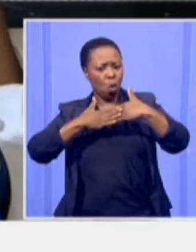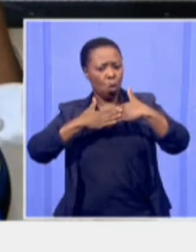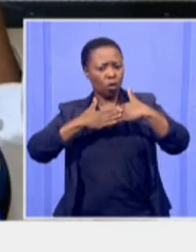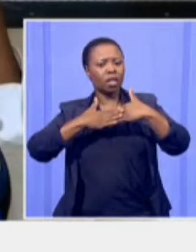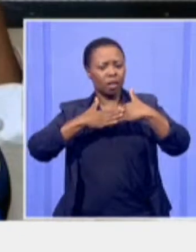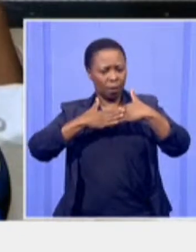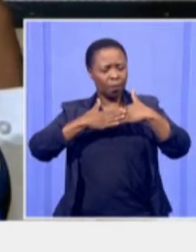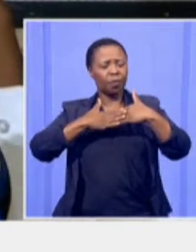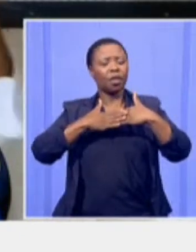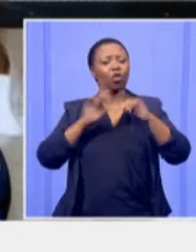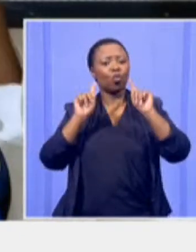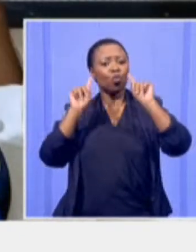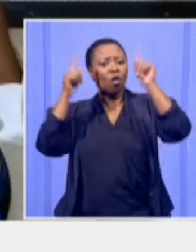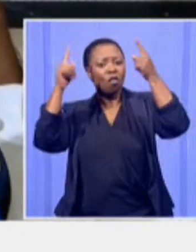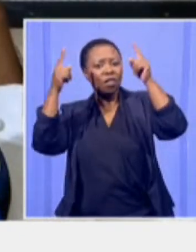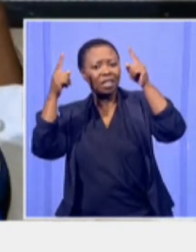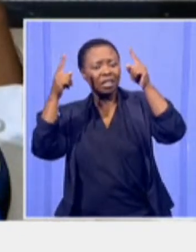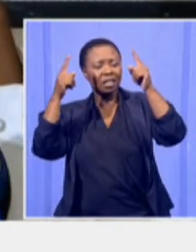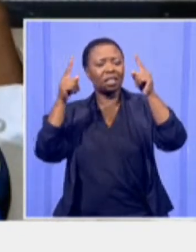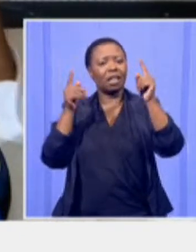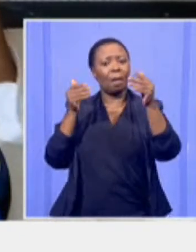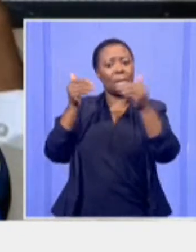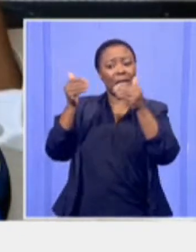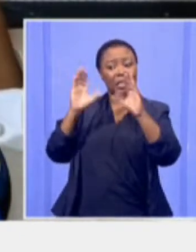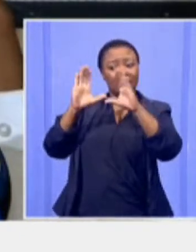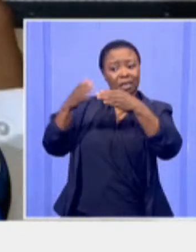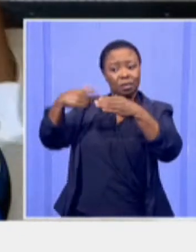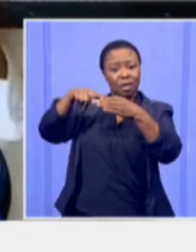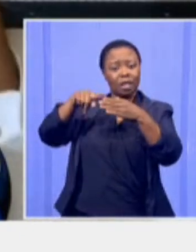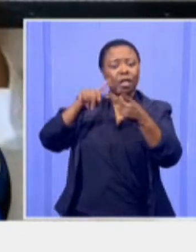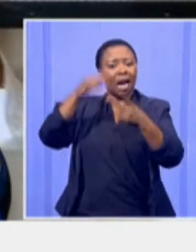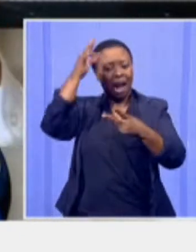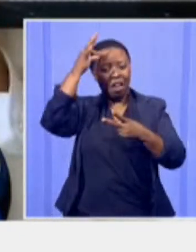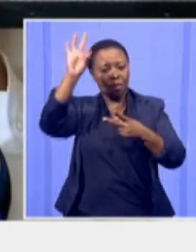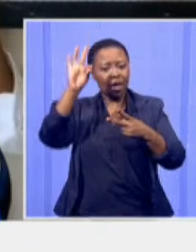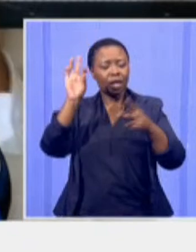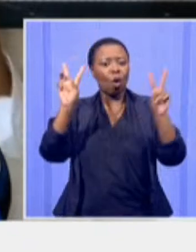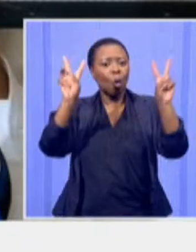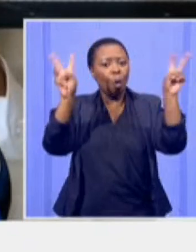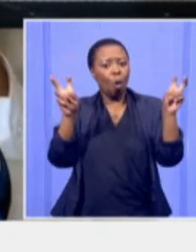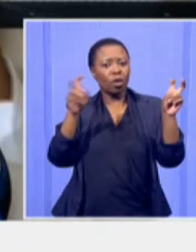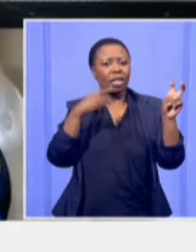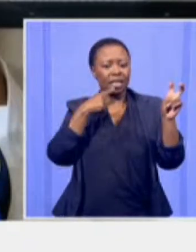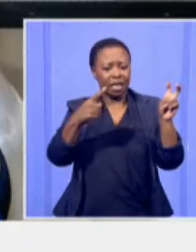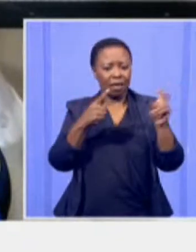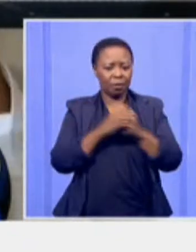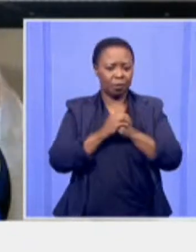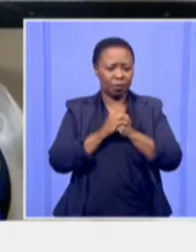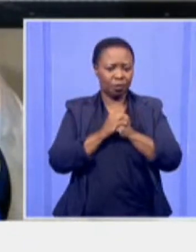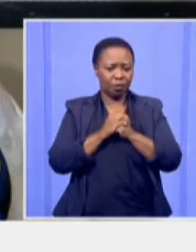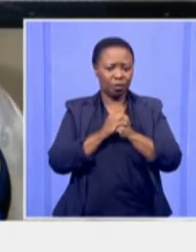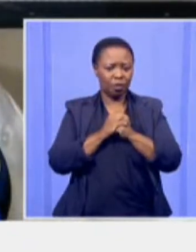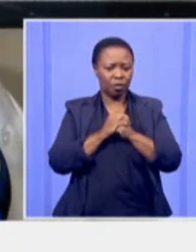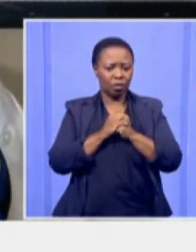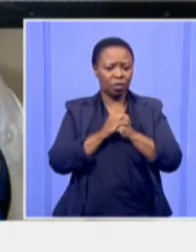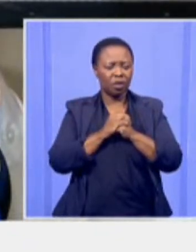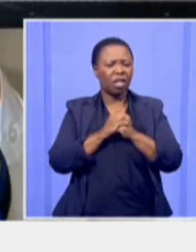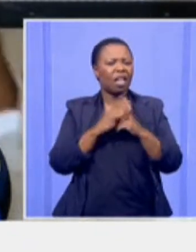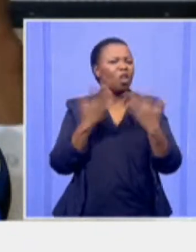Wits management, to government, that says there is no point in thinking that everything is going to